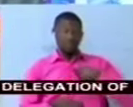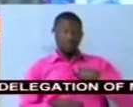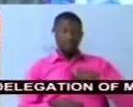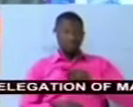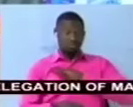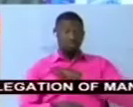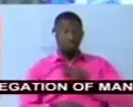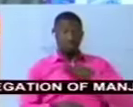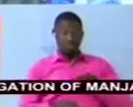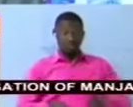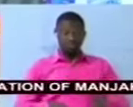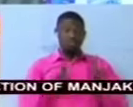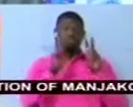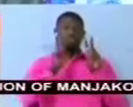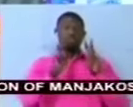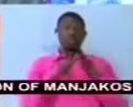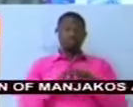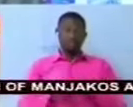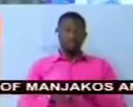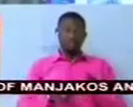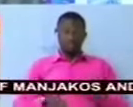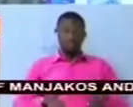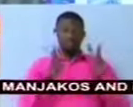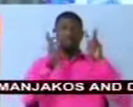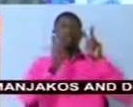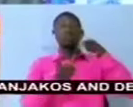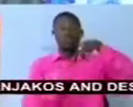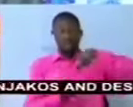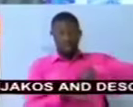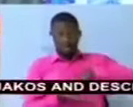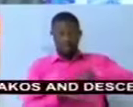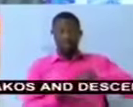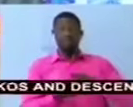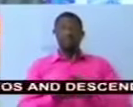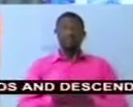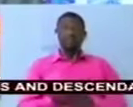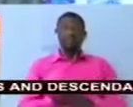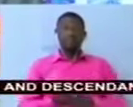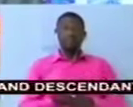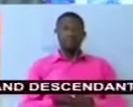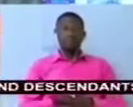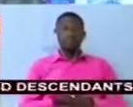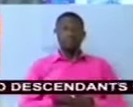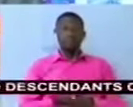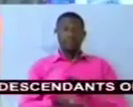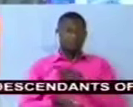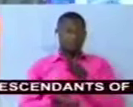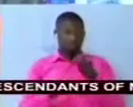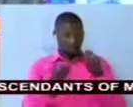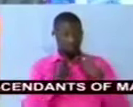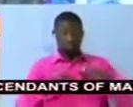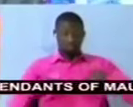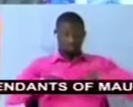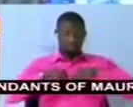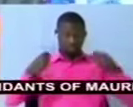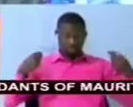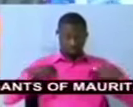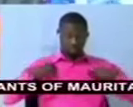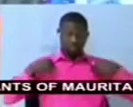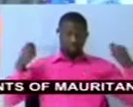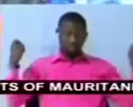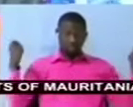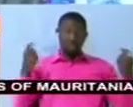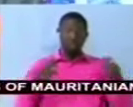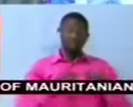to get up. Ma jog taw. I stand up. Ñu ne ma sumil sa mbuba mi. I was asked to undress